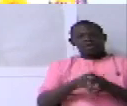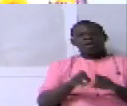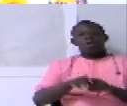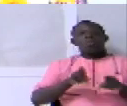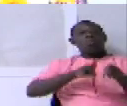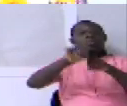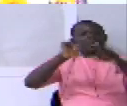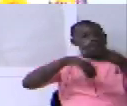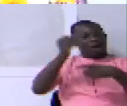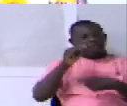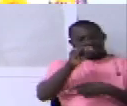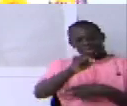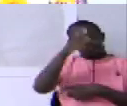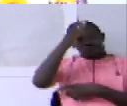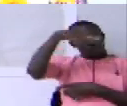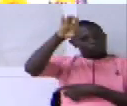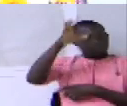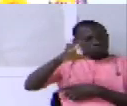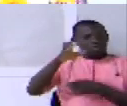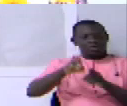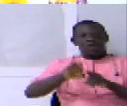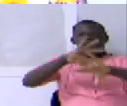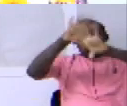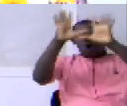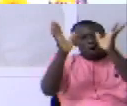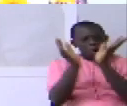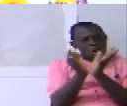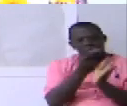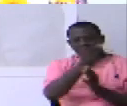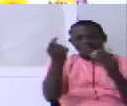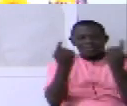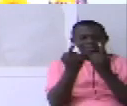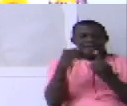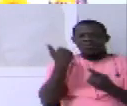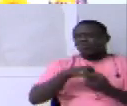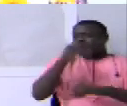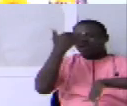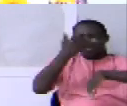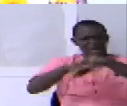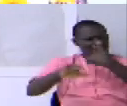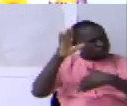Without this commission, all these things will never be known.